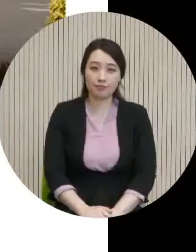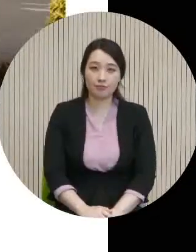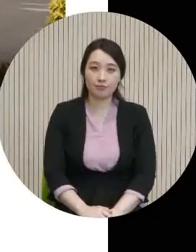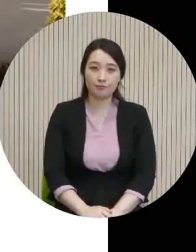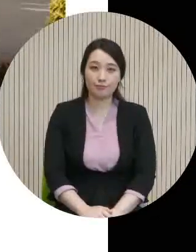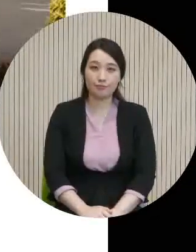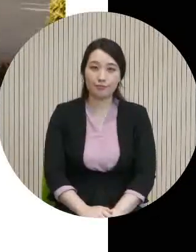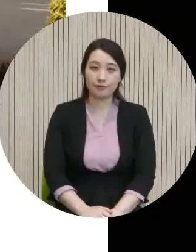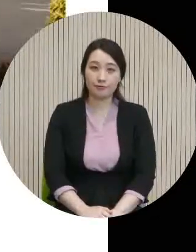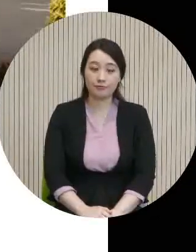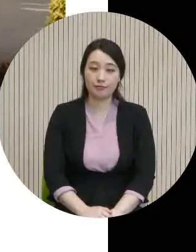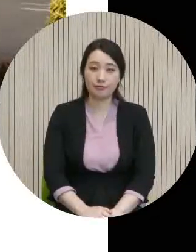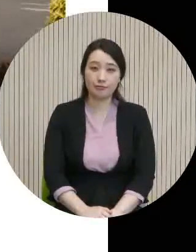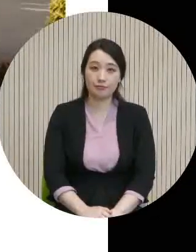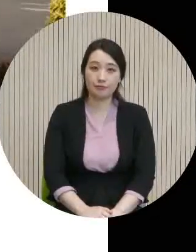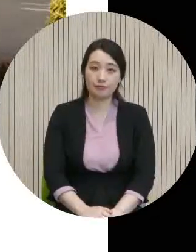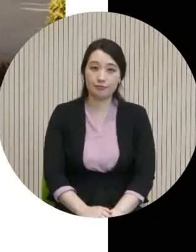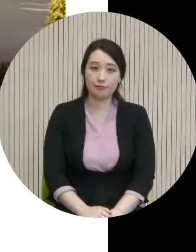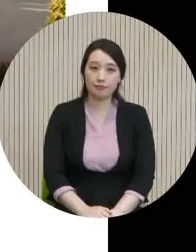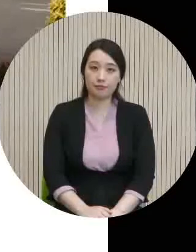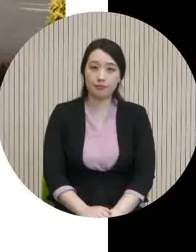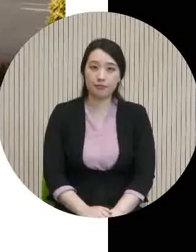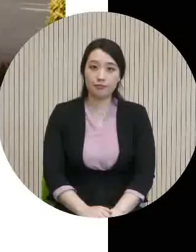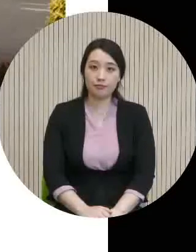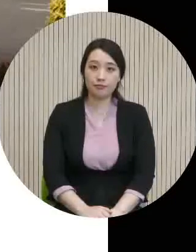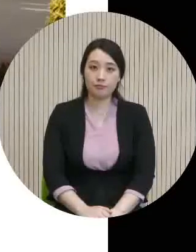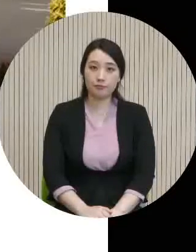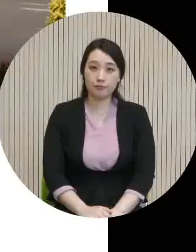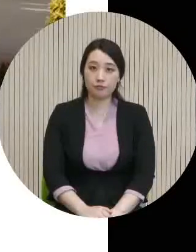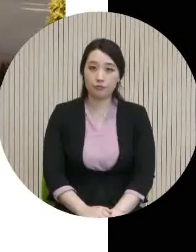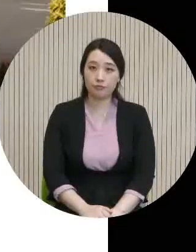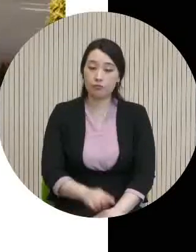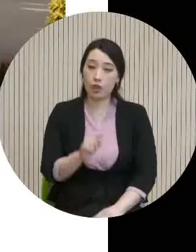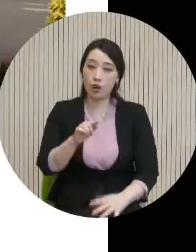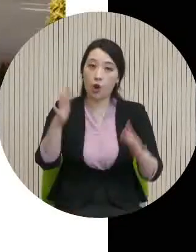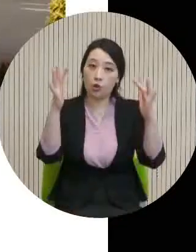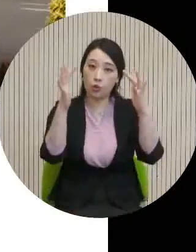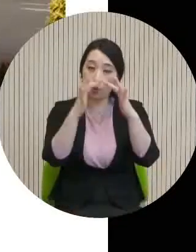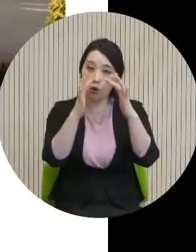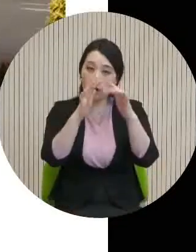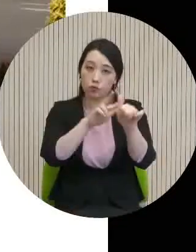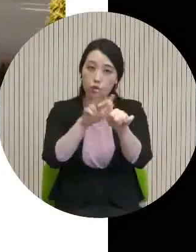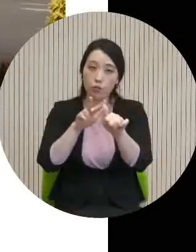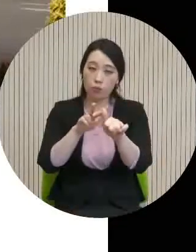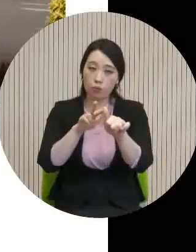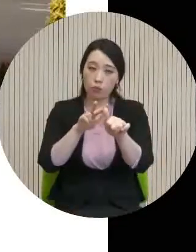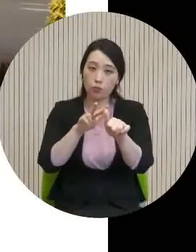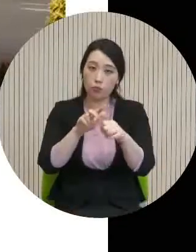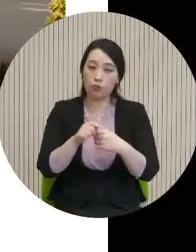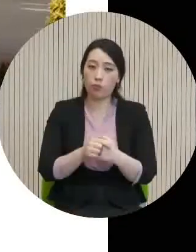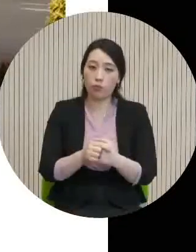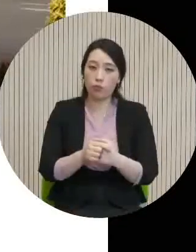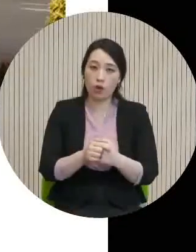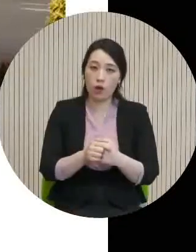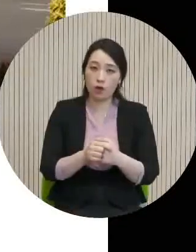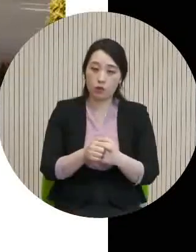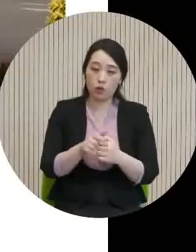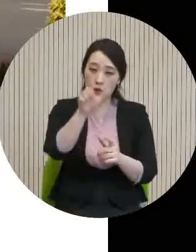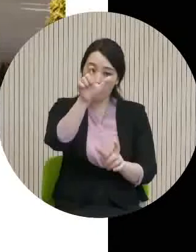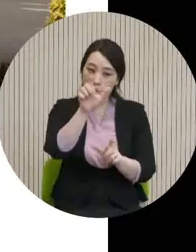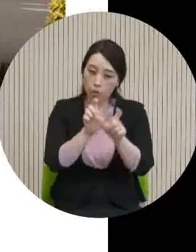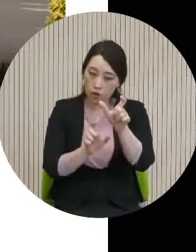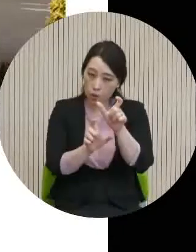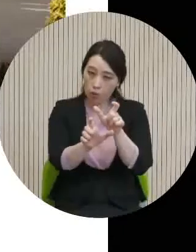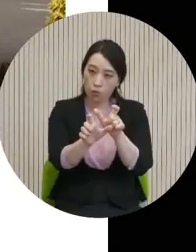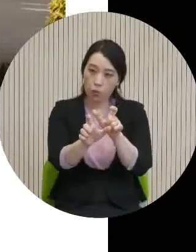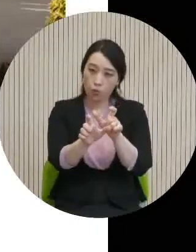What is now up on the online platforms are records and traces of